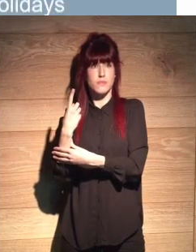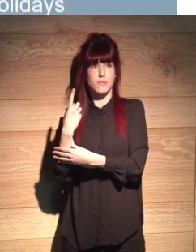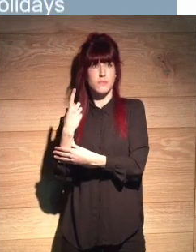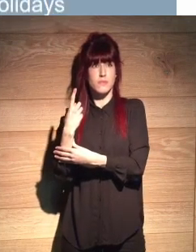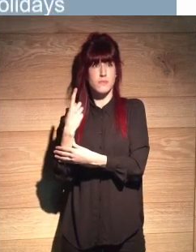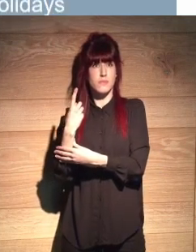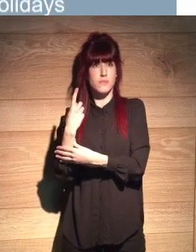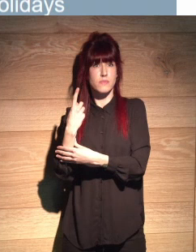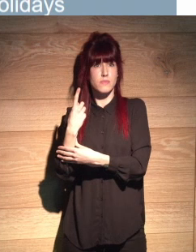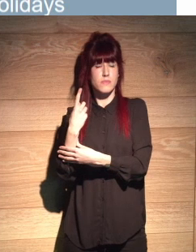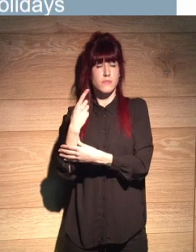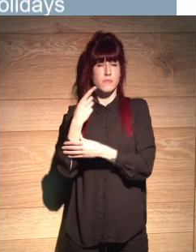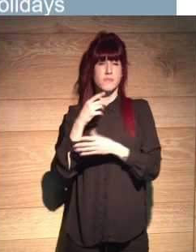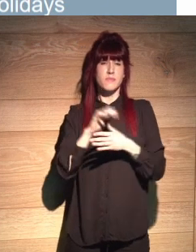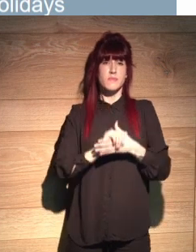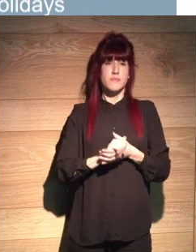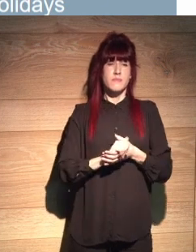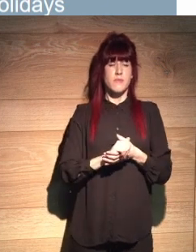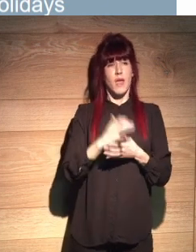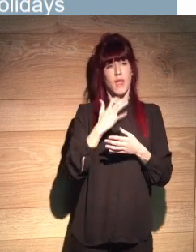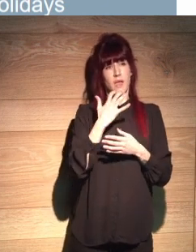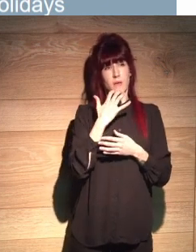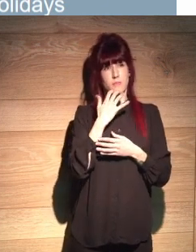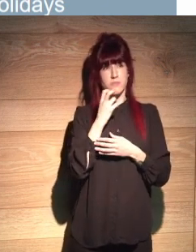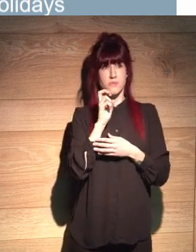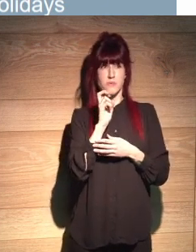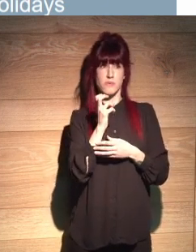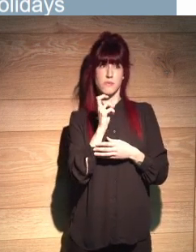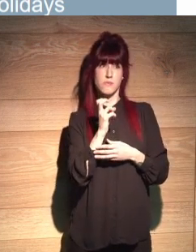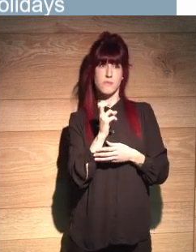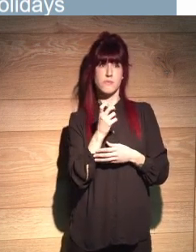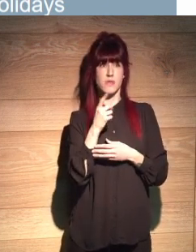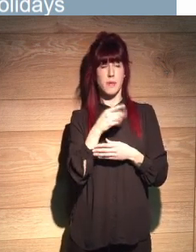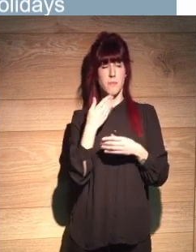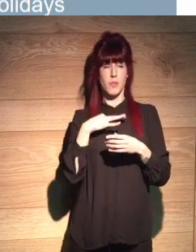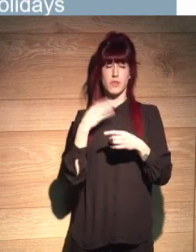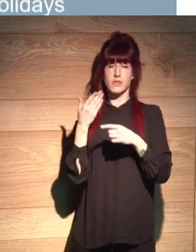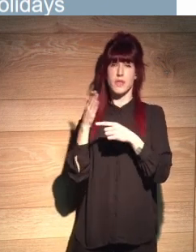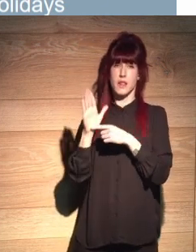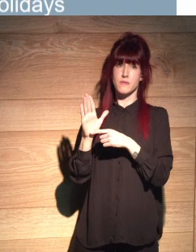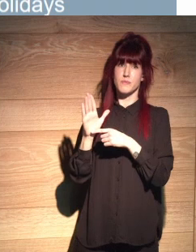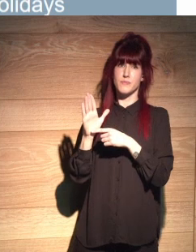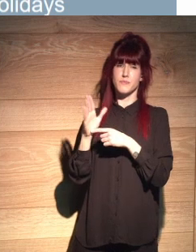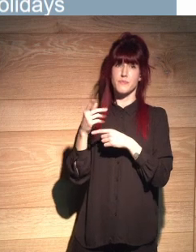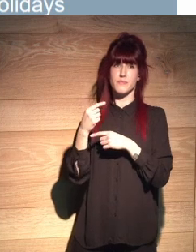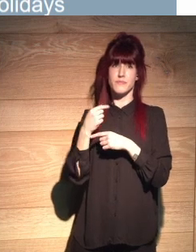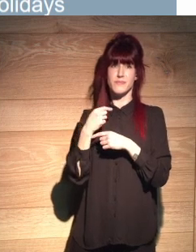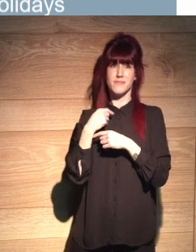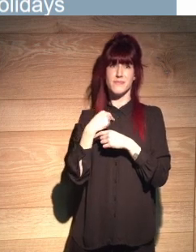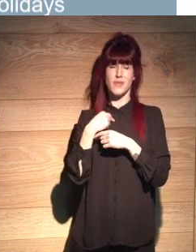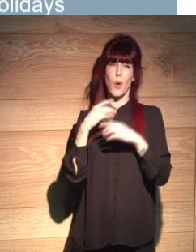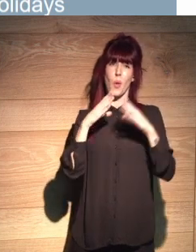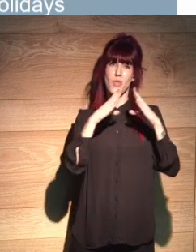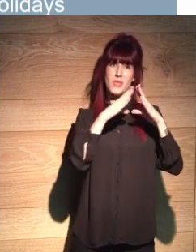And here are some other examples I can show you. And since I'm from the university, I think it's